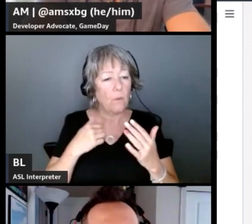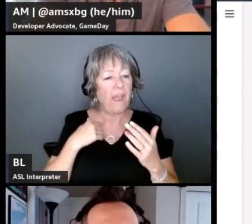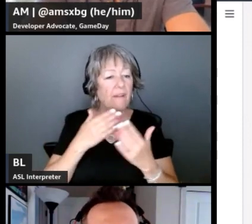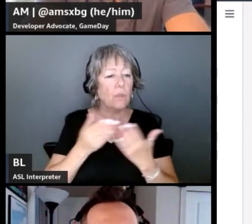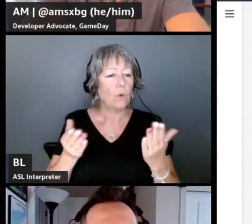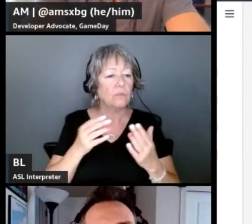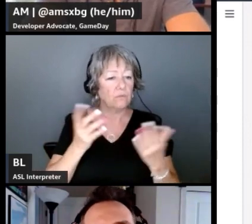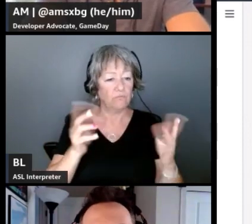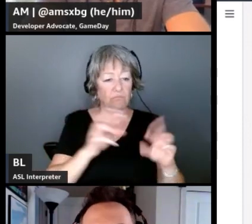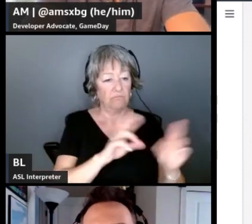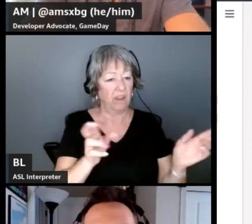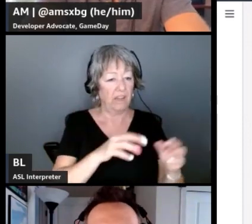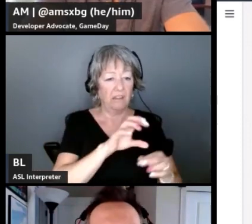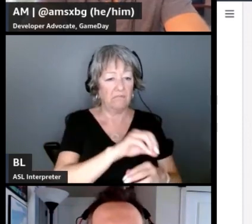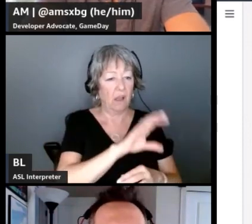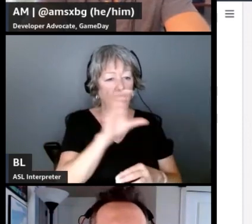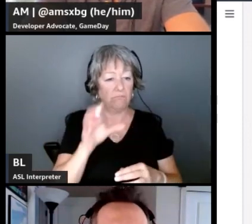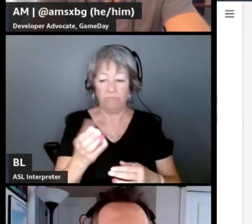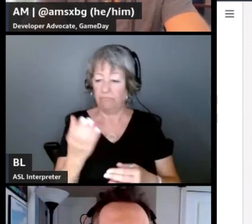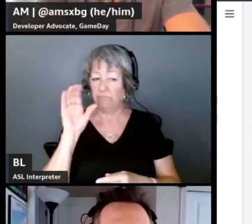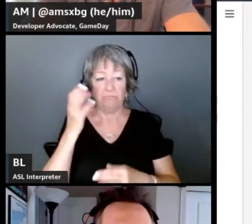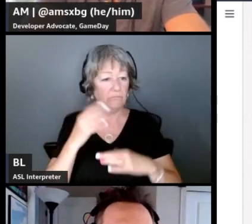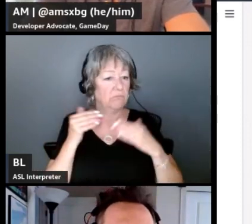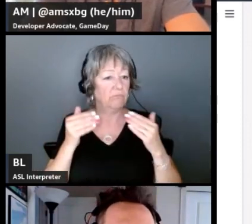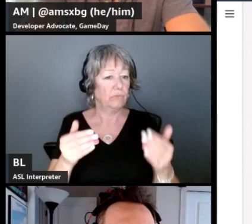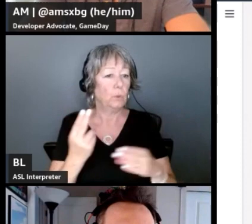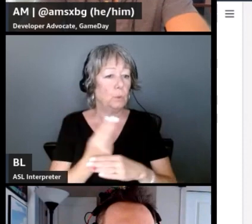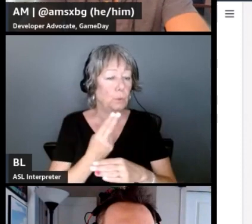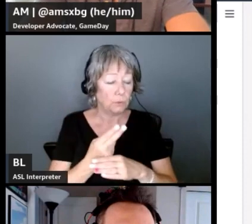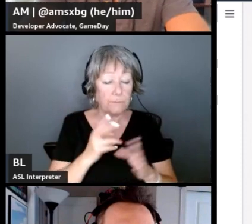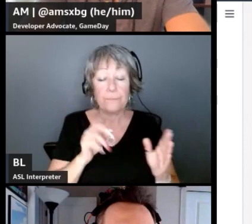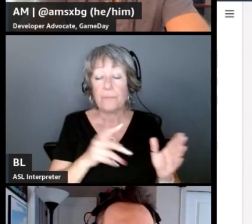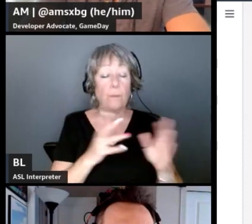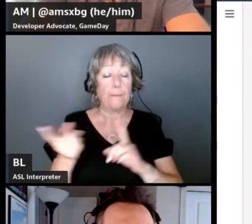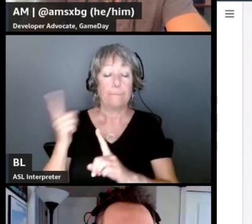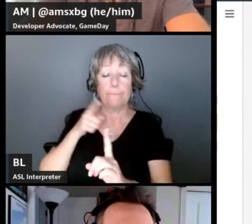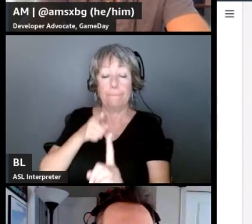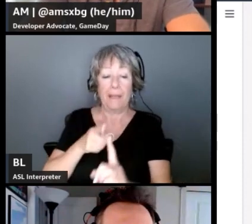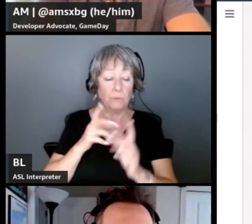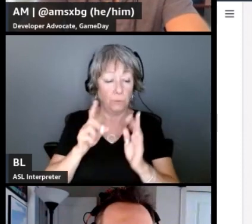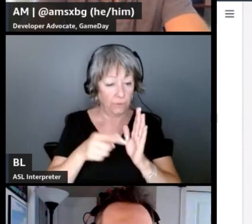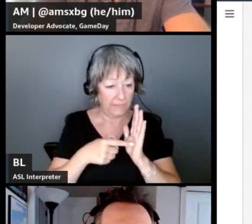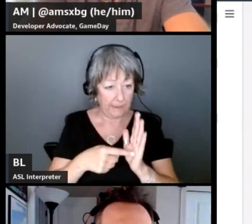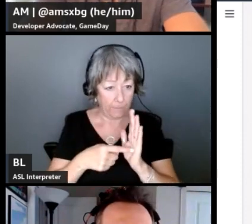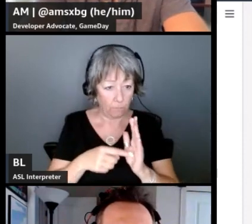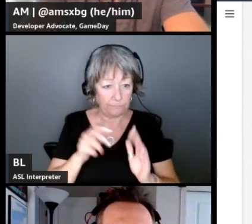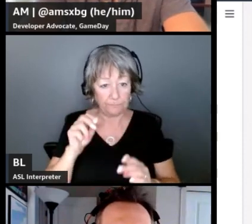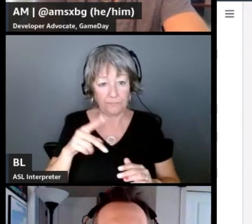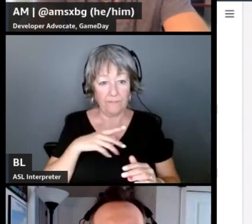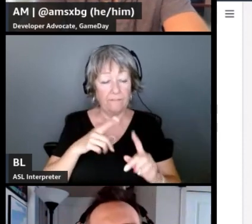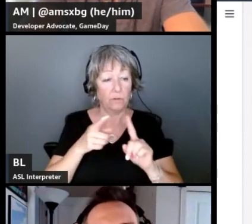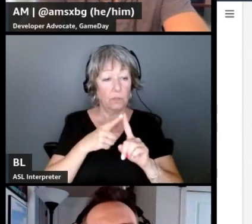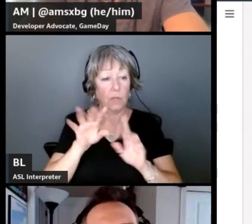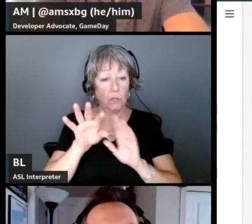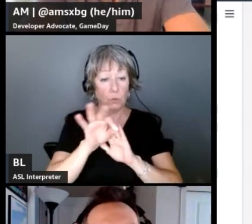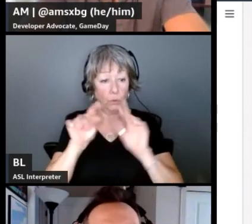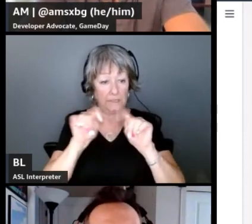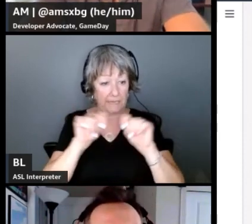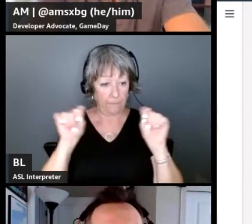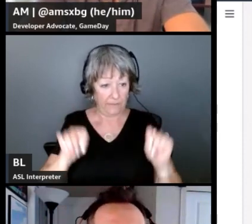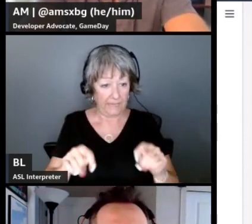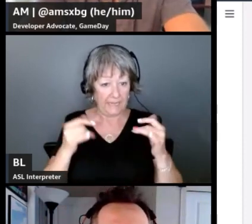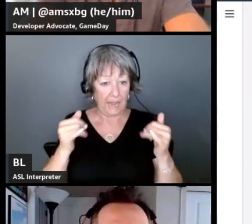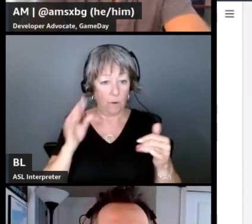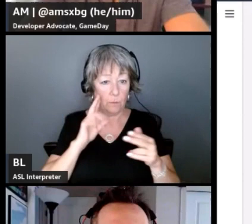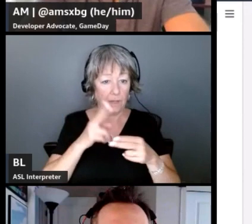box templates that customers can use. Back to the demo. So what I did in the previous step is I chose my template, and now I'm just going to name